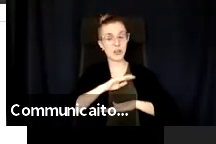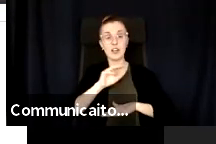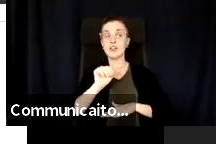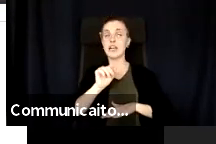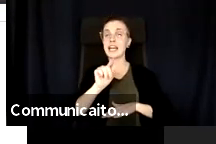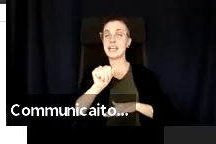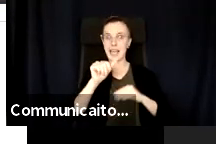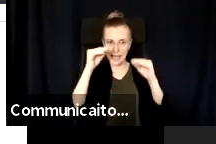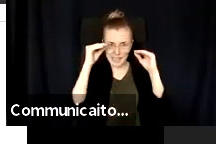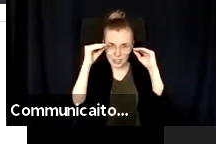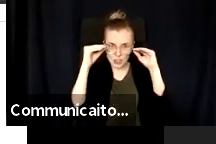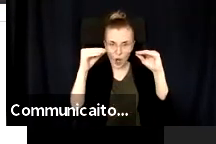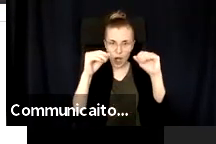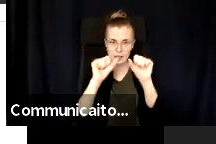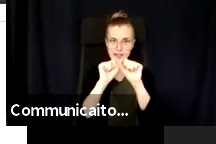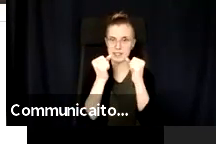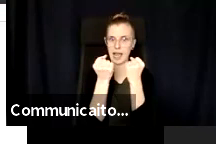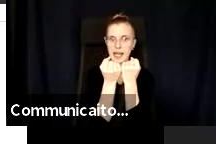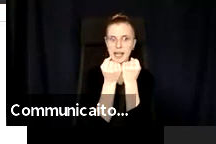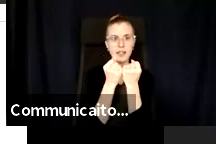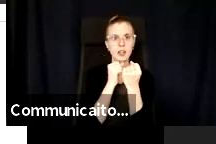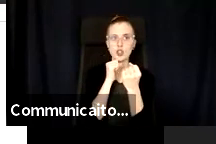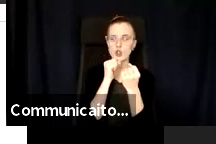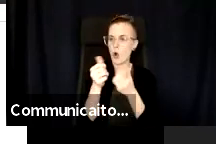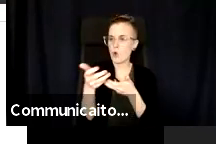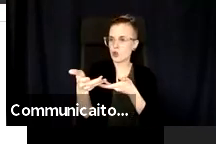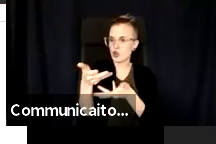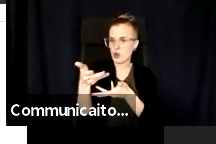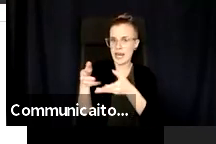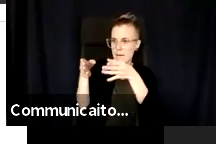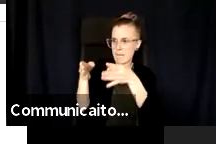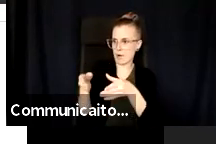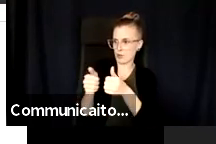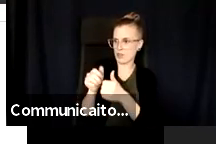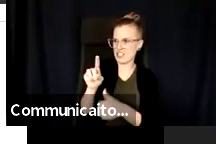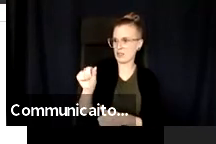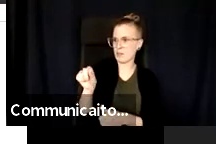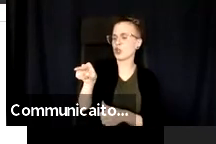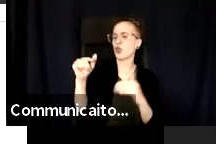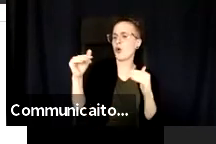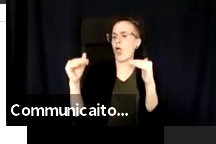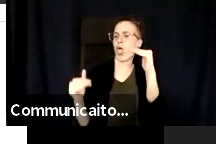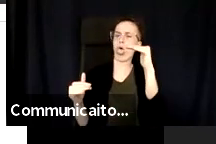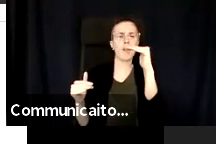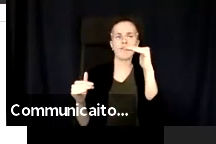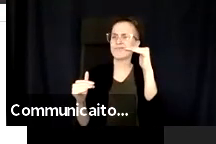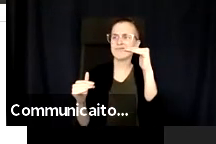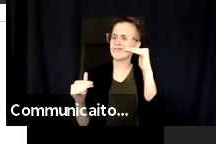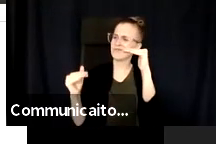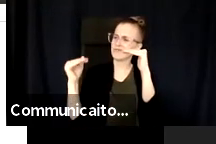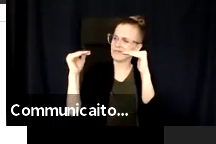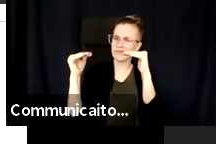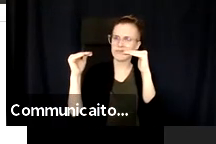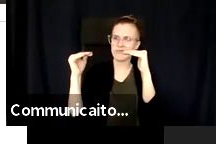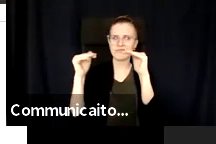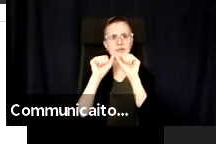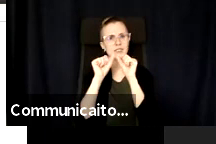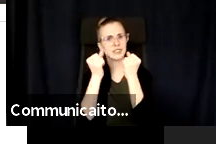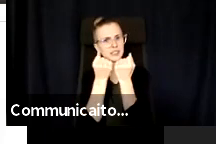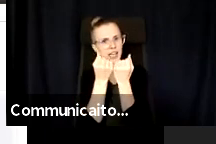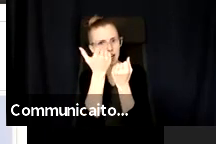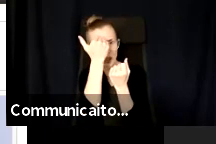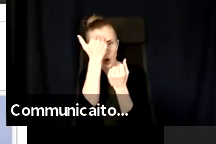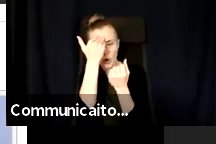society, you don't treat people with disabilities as second-class citizens. We know we have our rights, and society knows we have our rights.